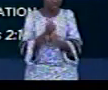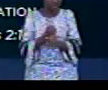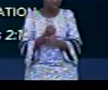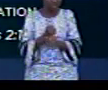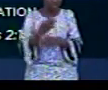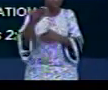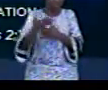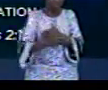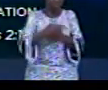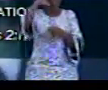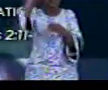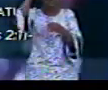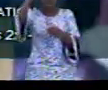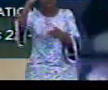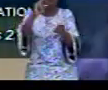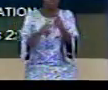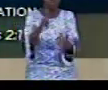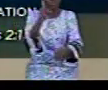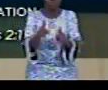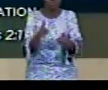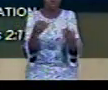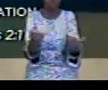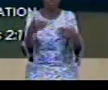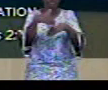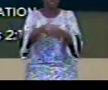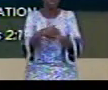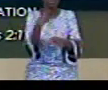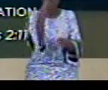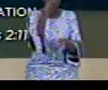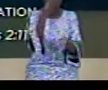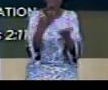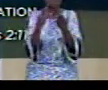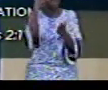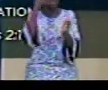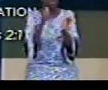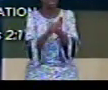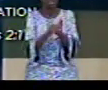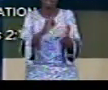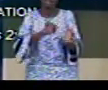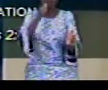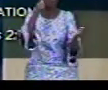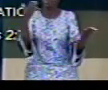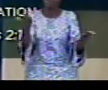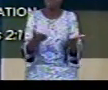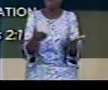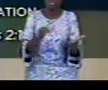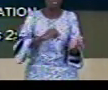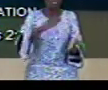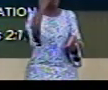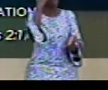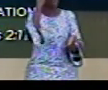To the people tonight who say, "Yes, Lord, I'm here. I know you came and you